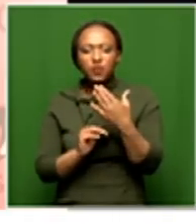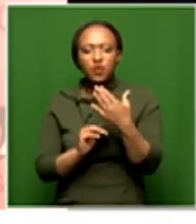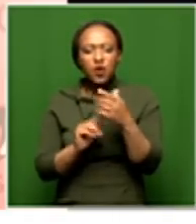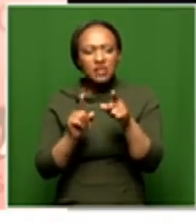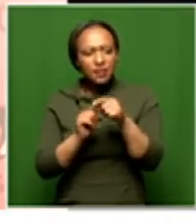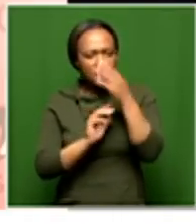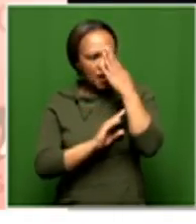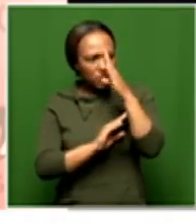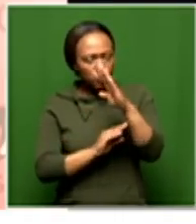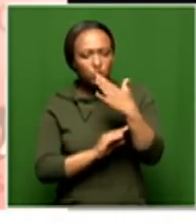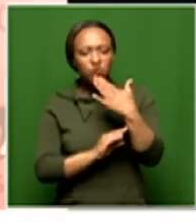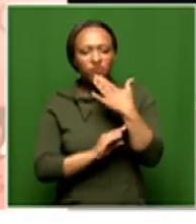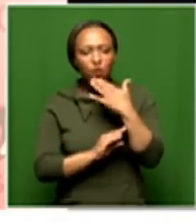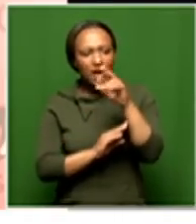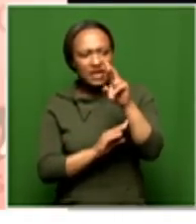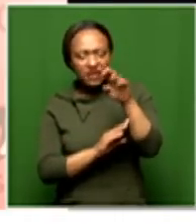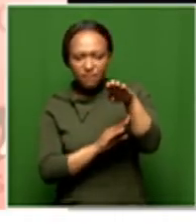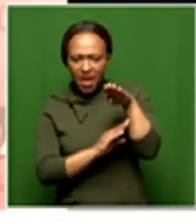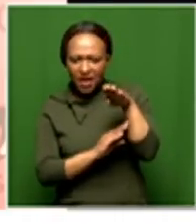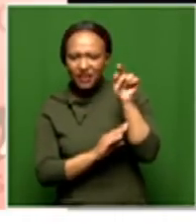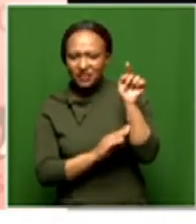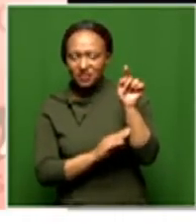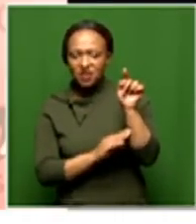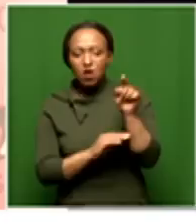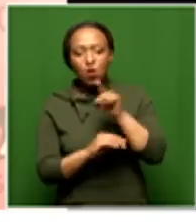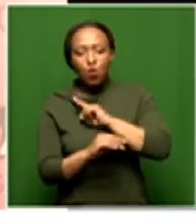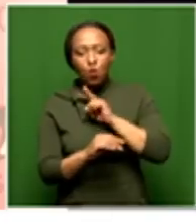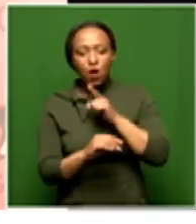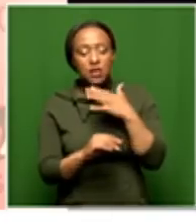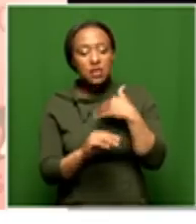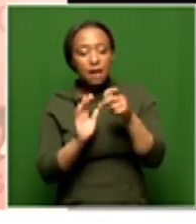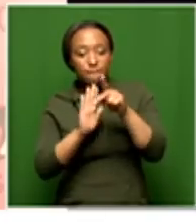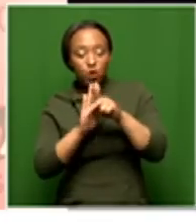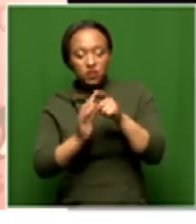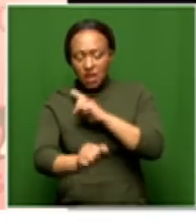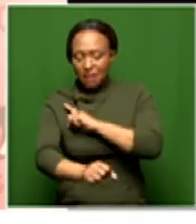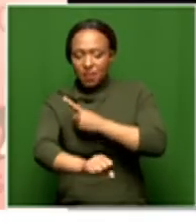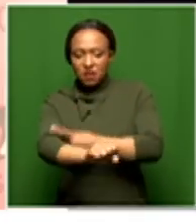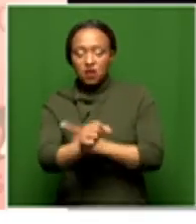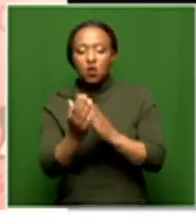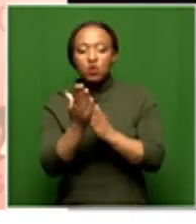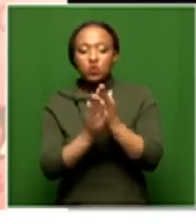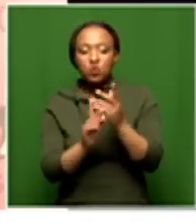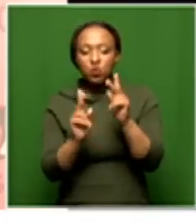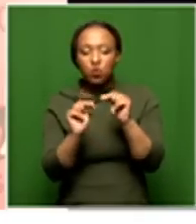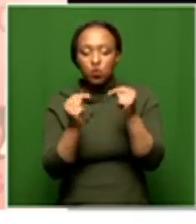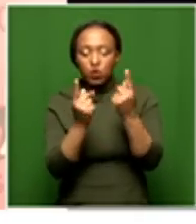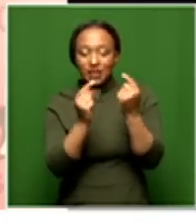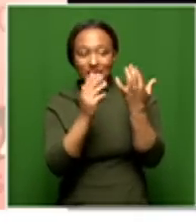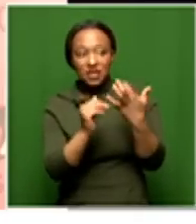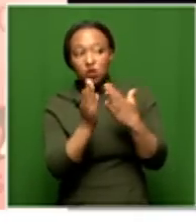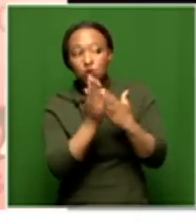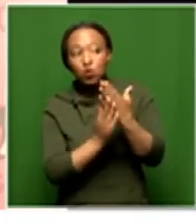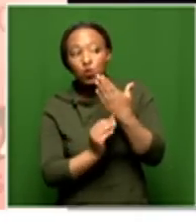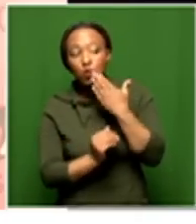attitude towards the Reserve Bank, for which the policy mandate of the Reserve Bank comes through the Treasury, that is through the Minister of